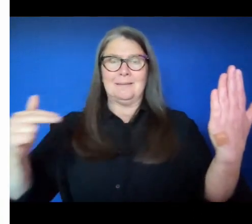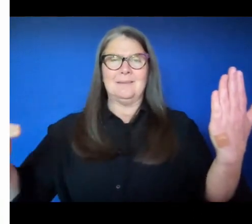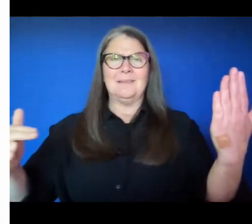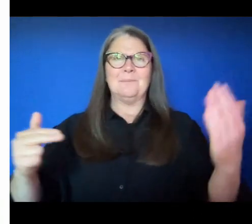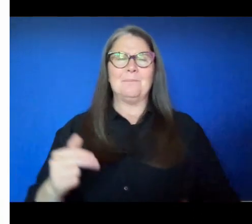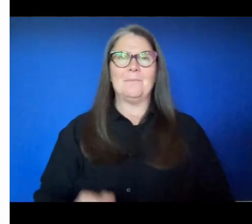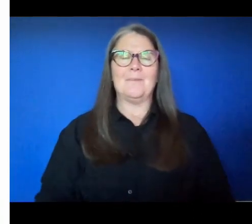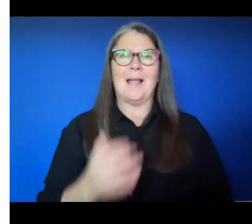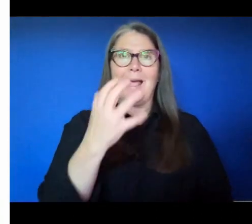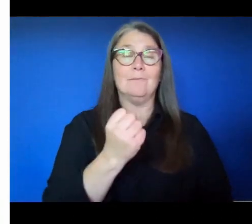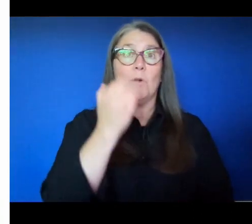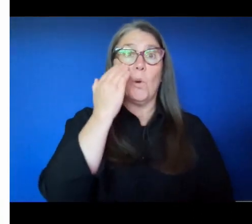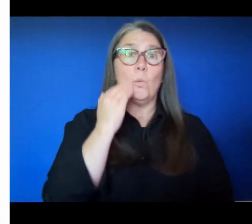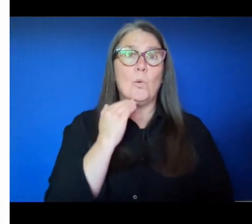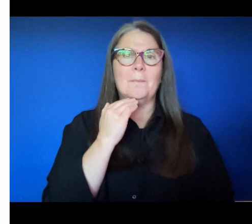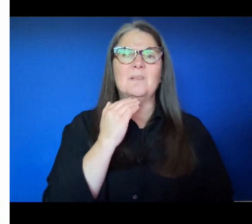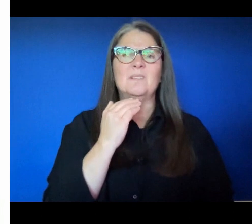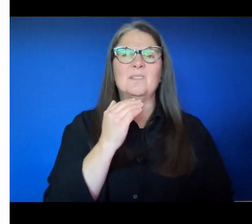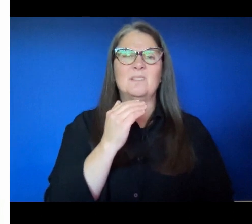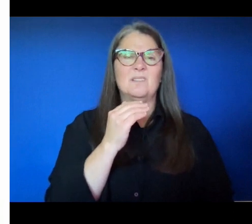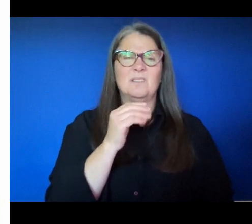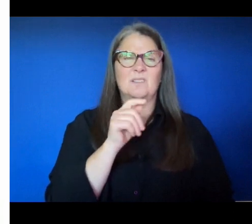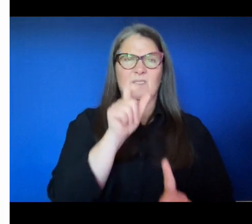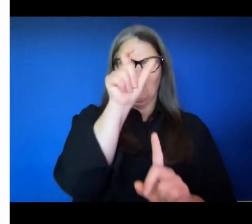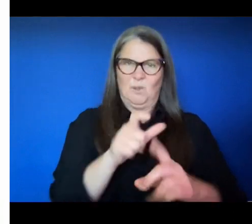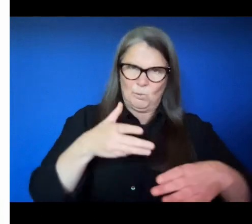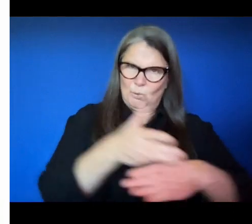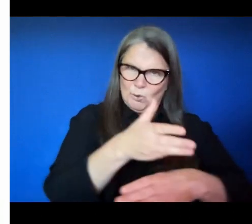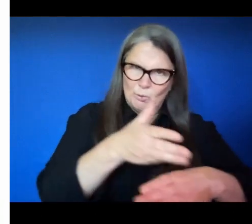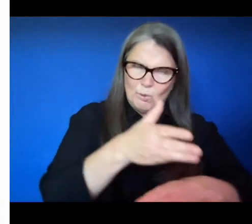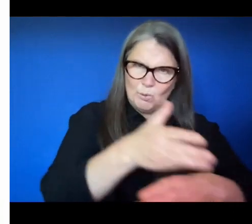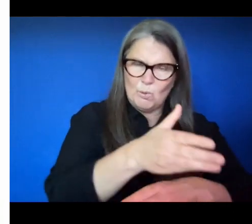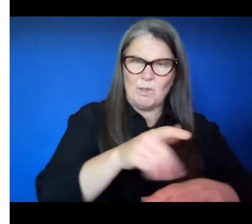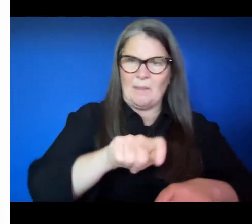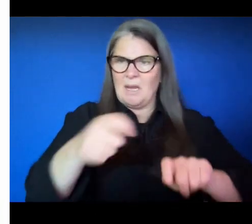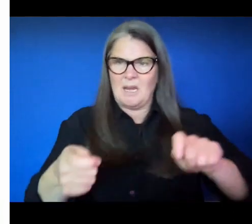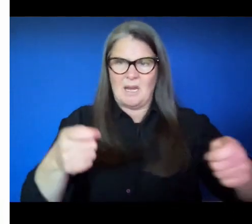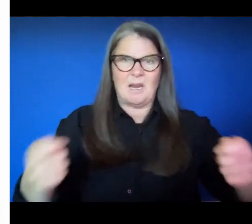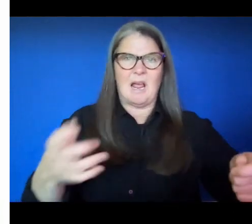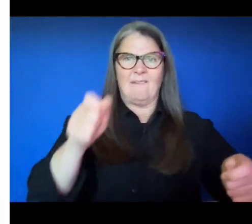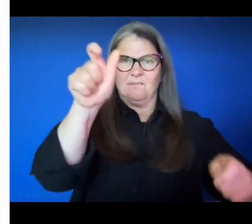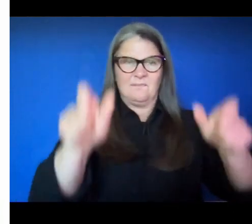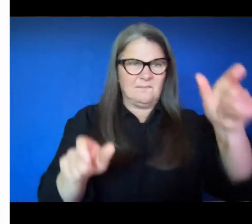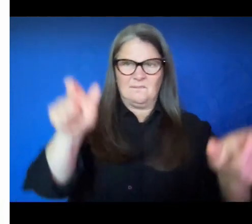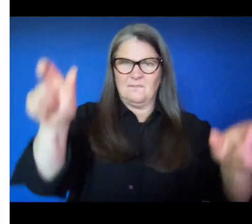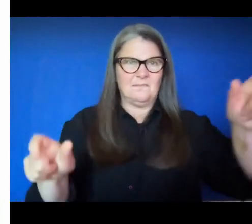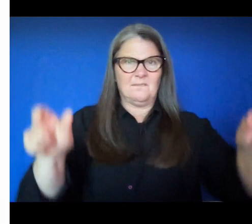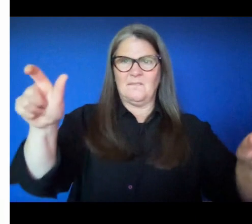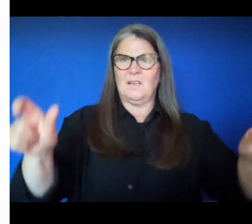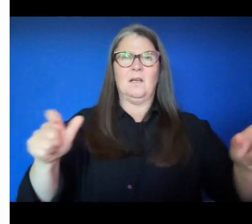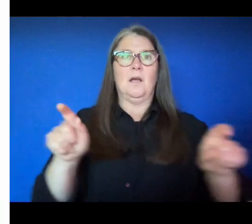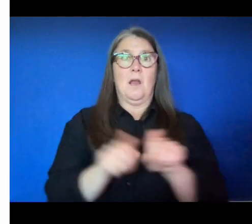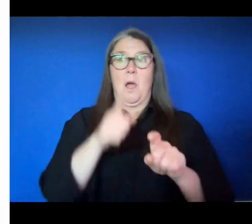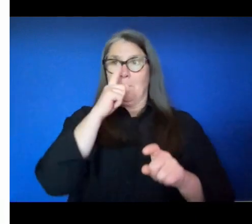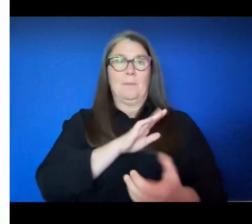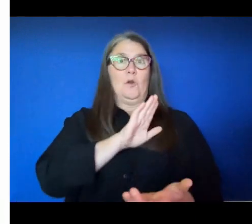woman come from reading this history of the processes where it's like arriving in an area, the division of